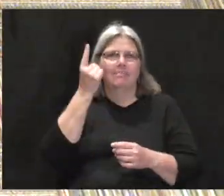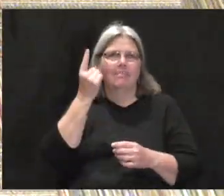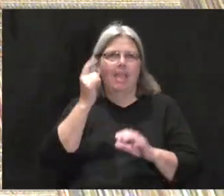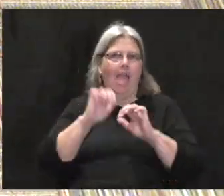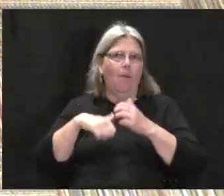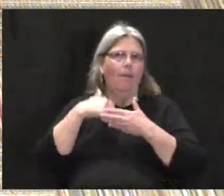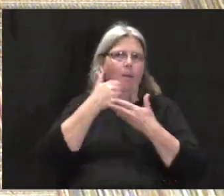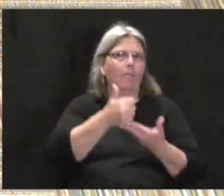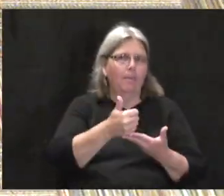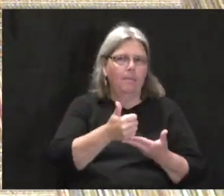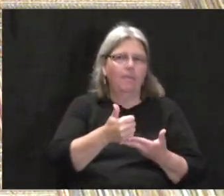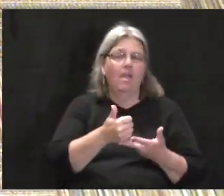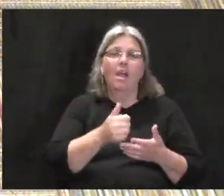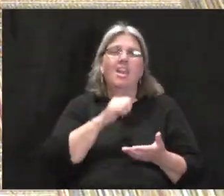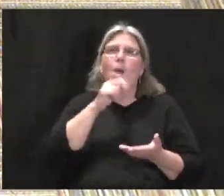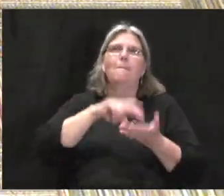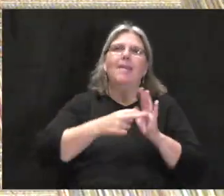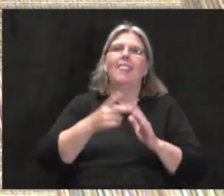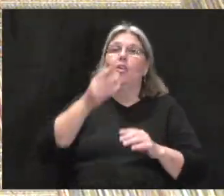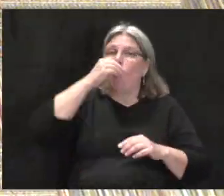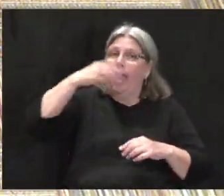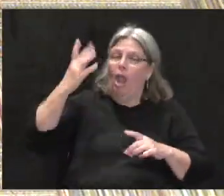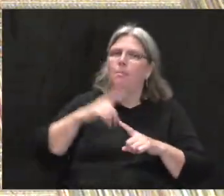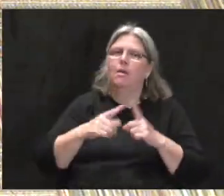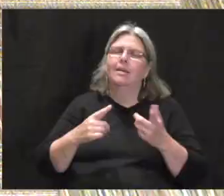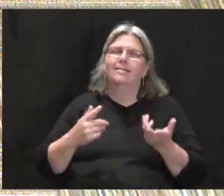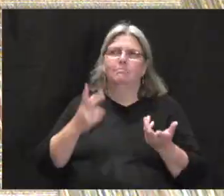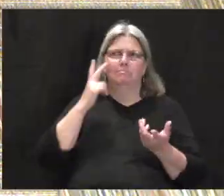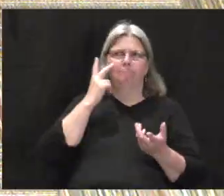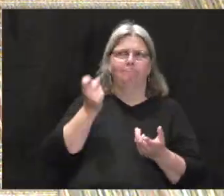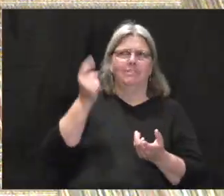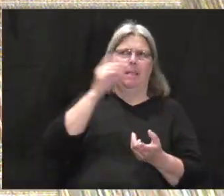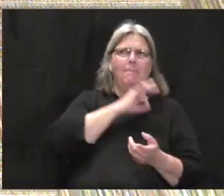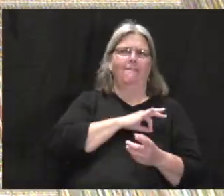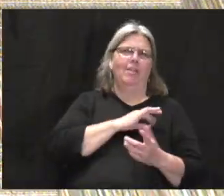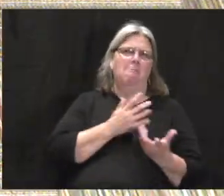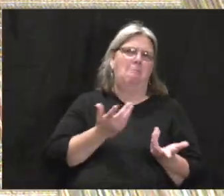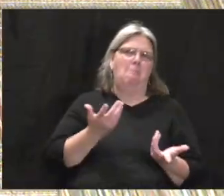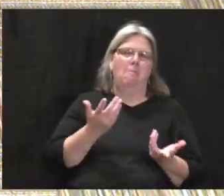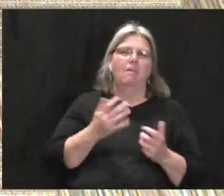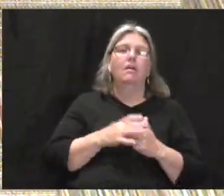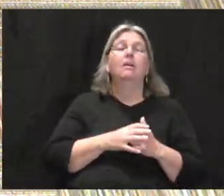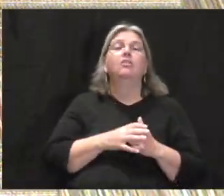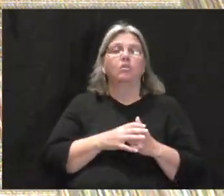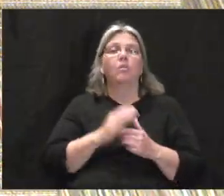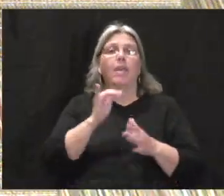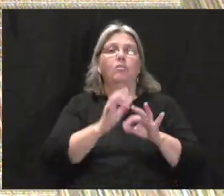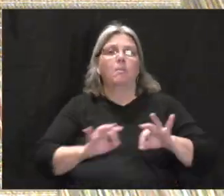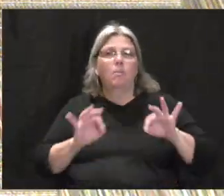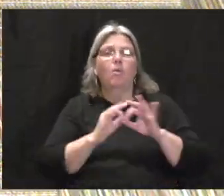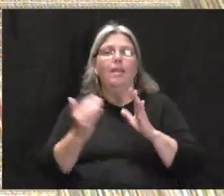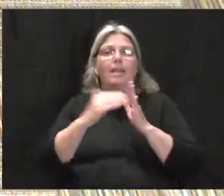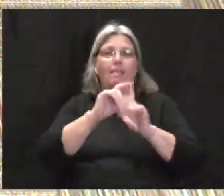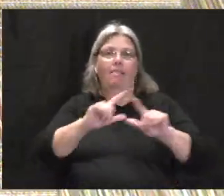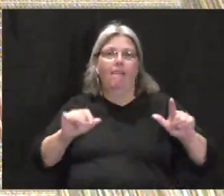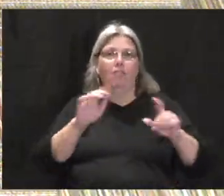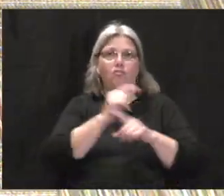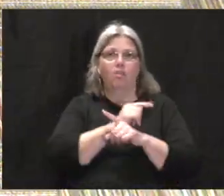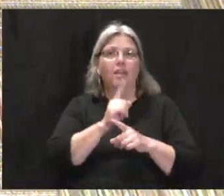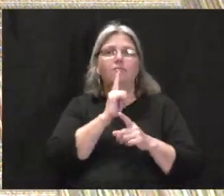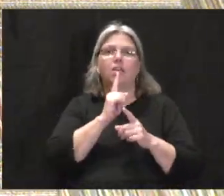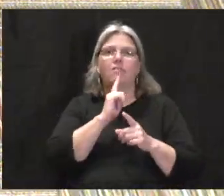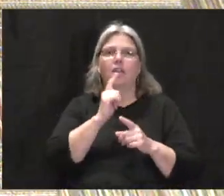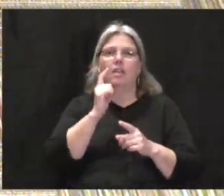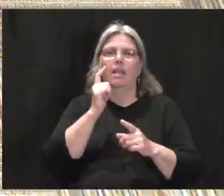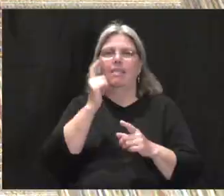very thin, and when people are in training, they don't have enough substitute teachers to support the classroom. So if we aren't training everyone